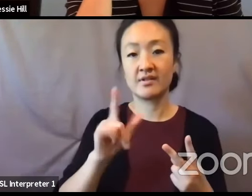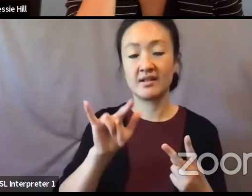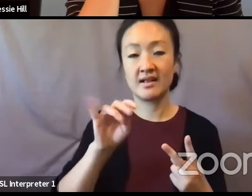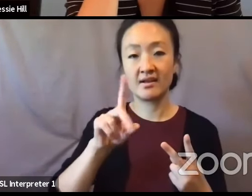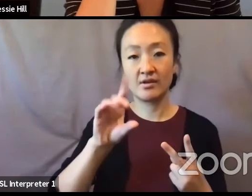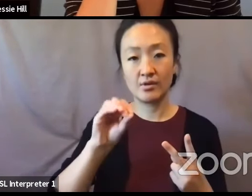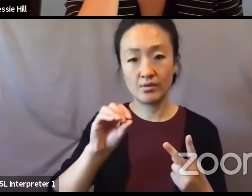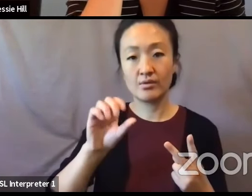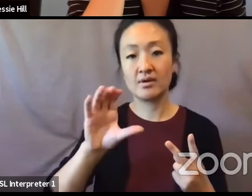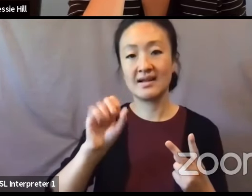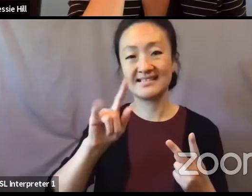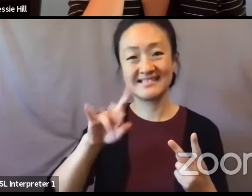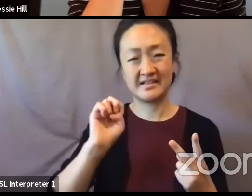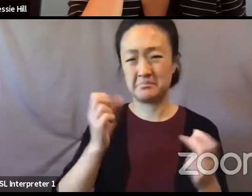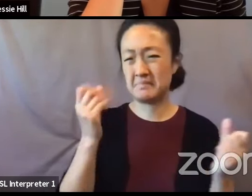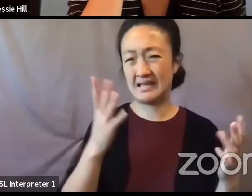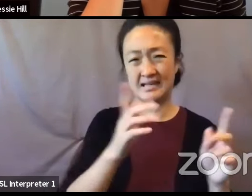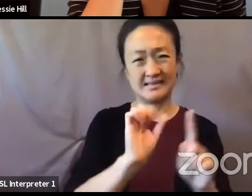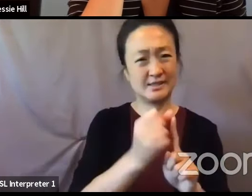instances.